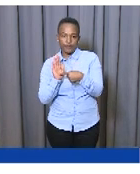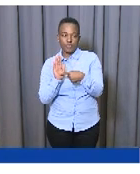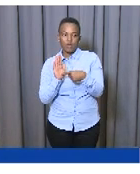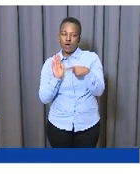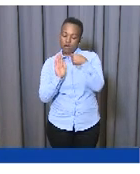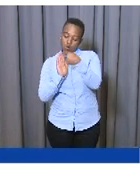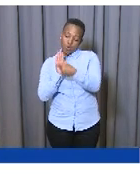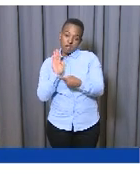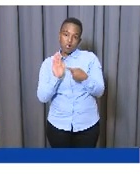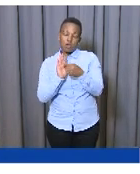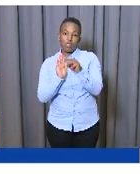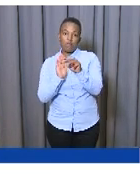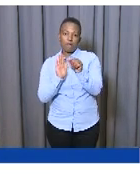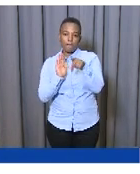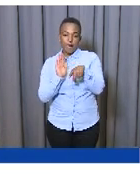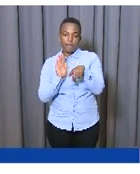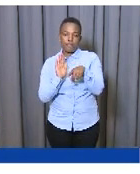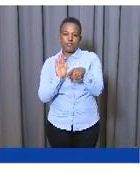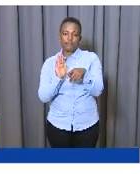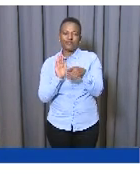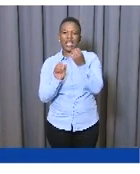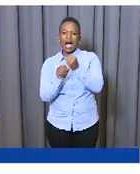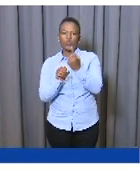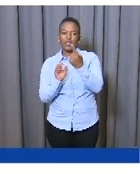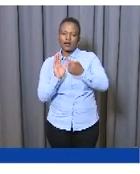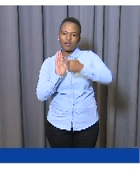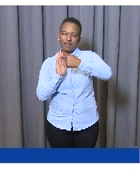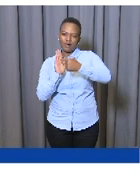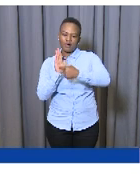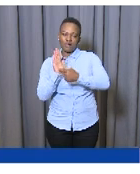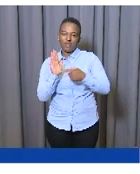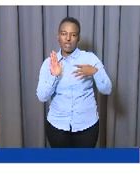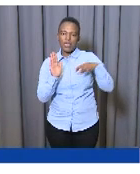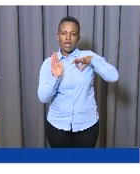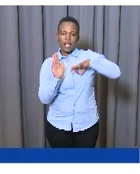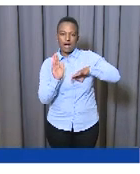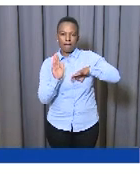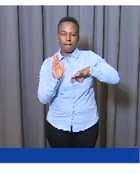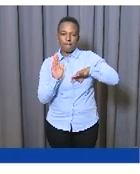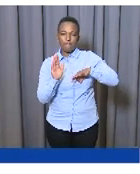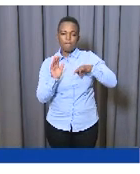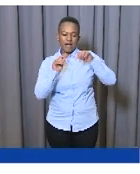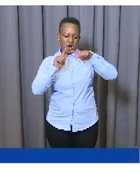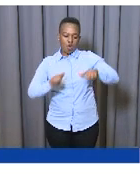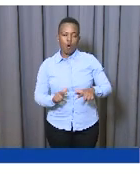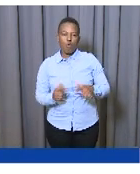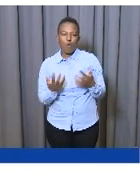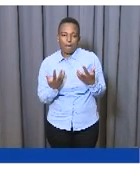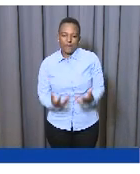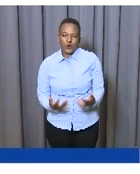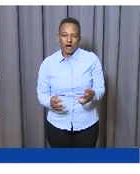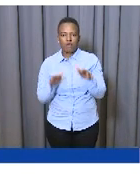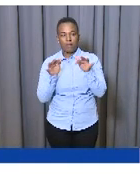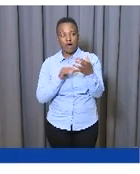here the different parts of Gauteng where the income level is below the poverty line.